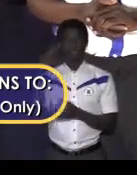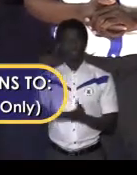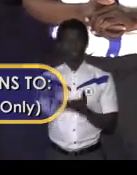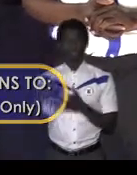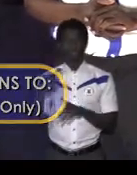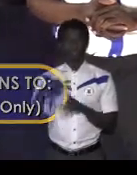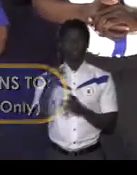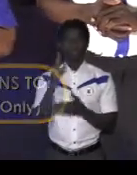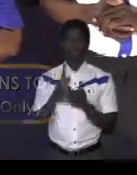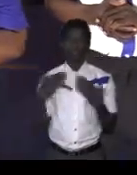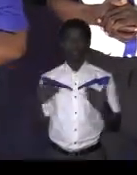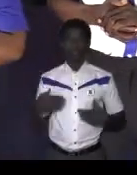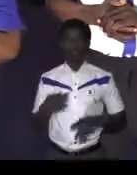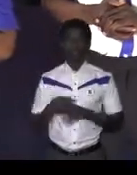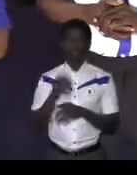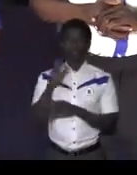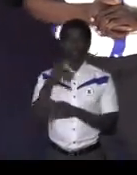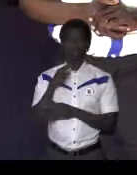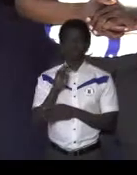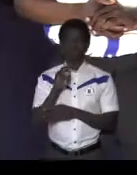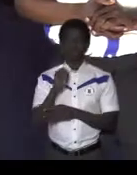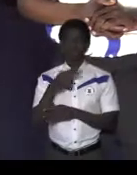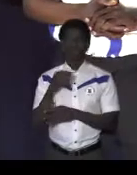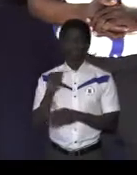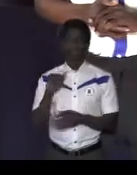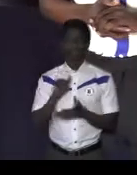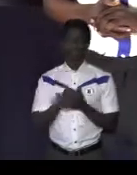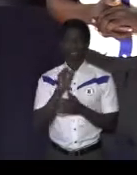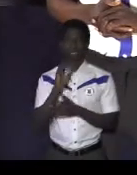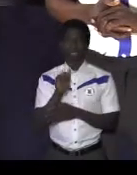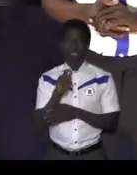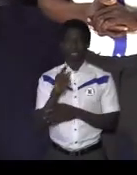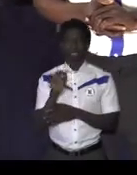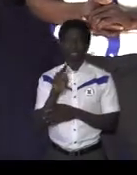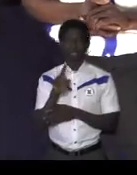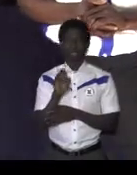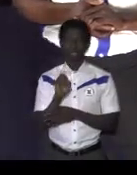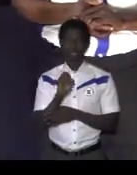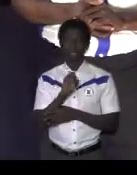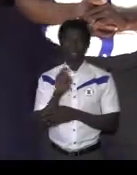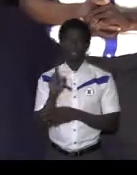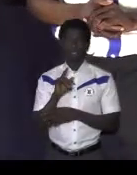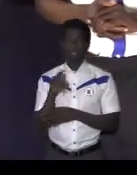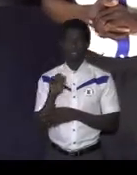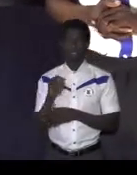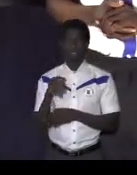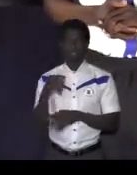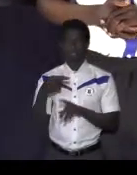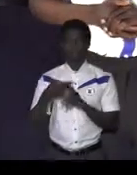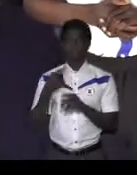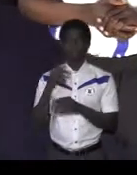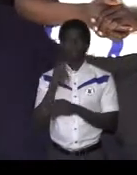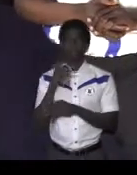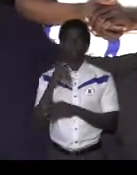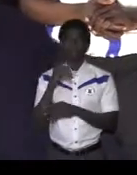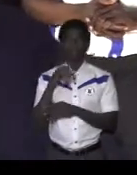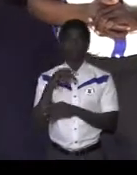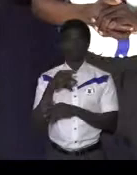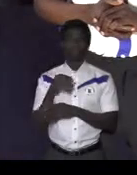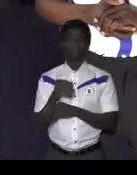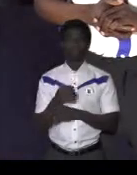from Ogbomosho. And that is Akonde Ezekiah from Trophy Guide Primary